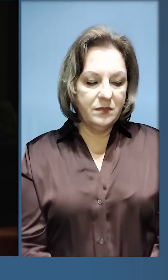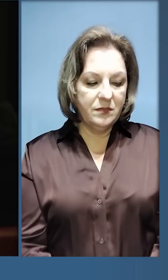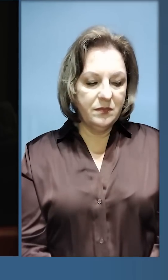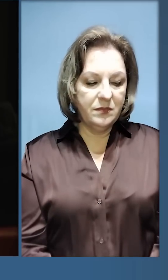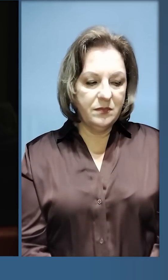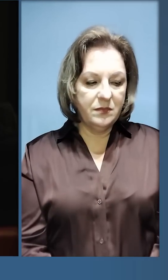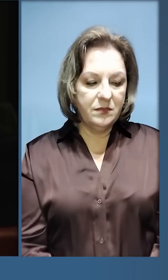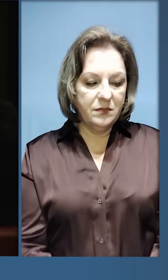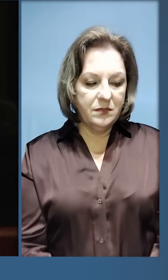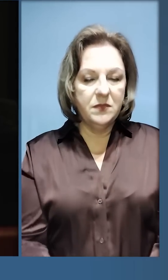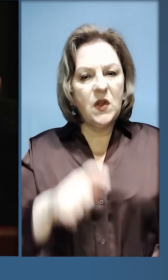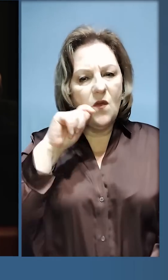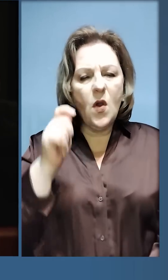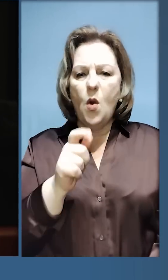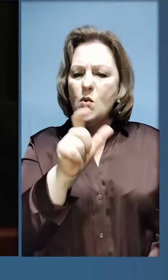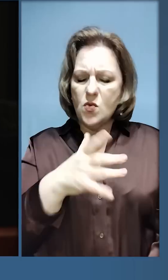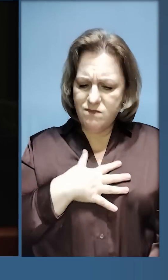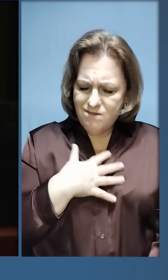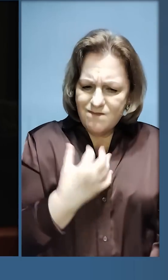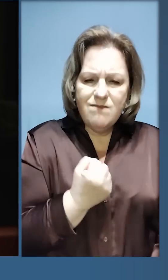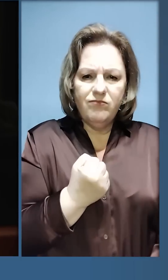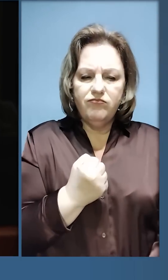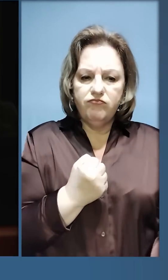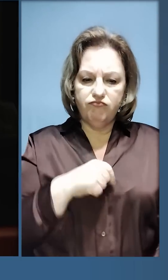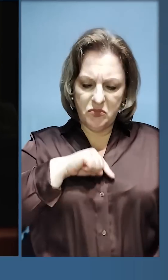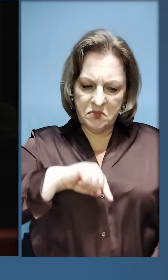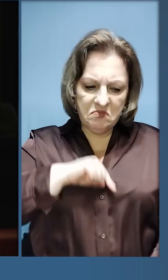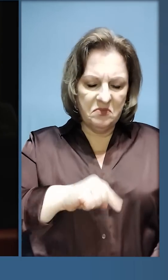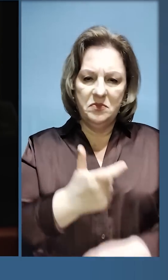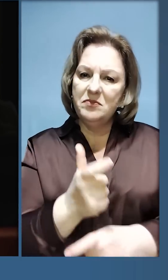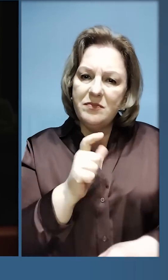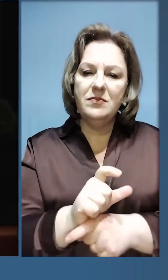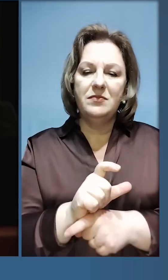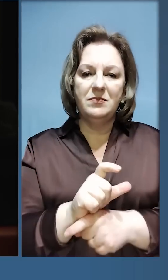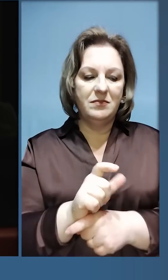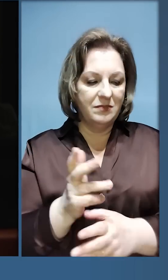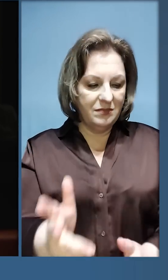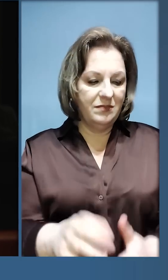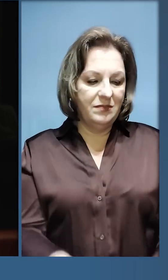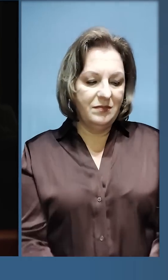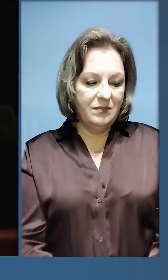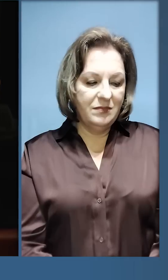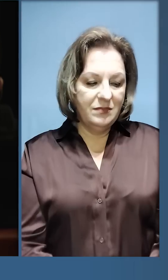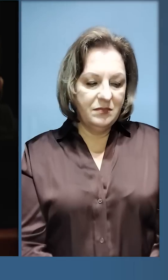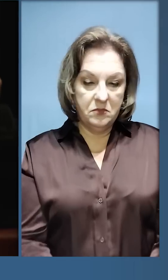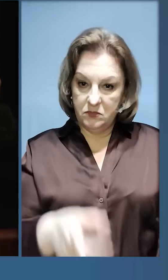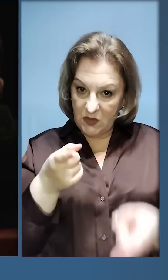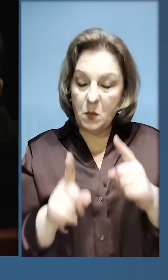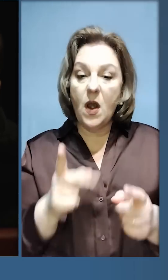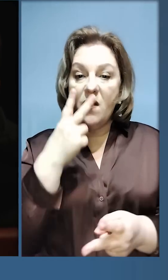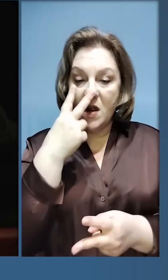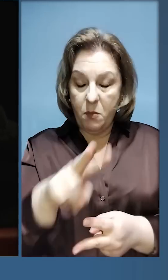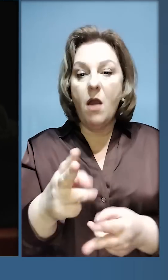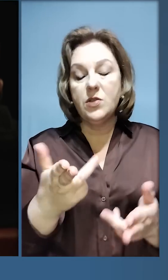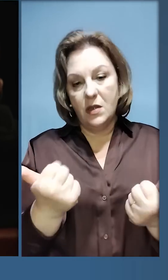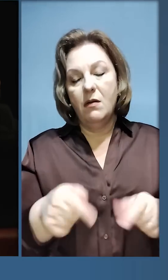spirit of Ukrainians, and that Ukrainians were the country's best, greatest natural resource. And we certainly